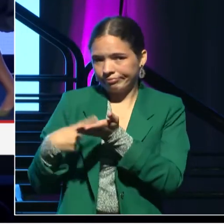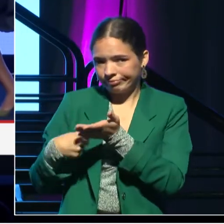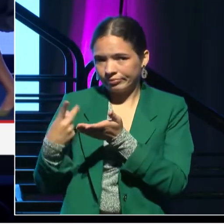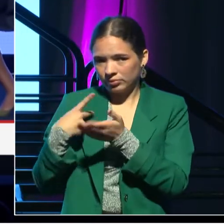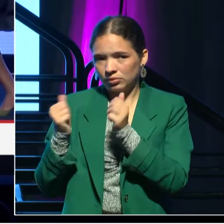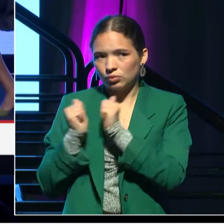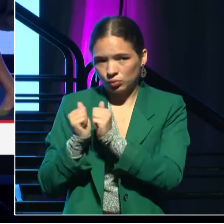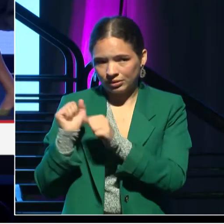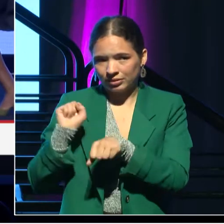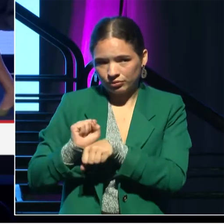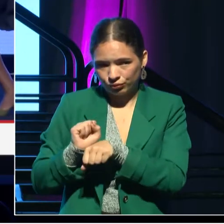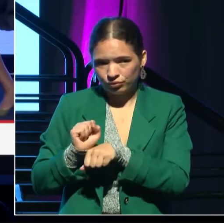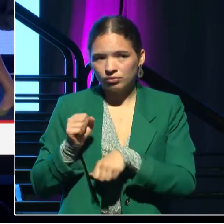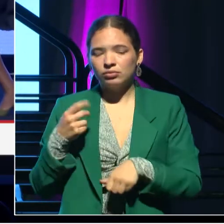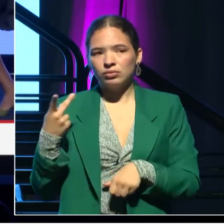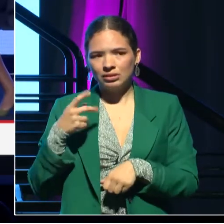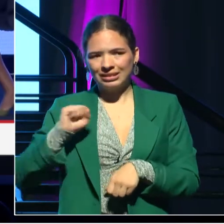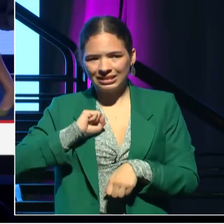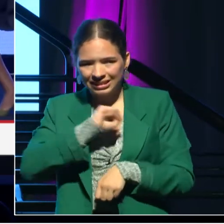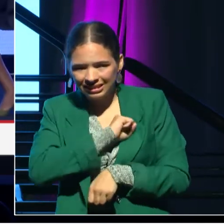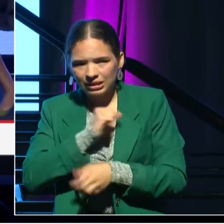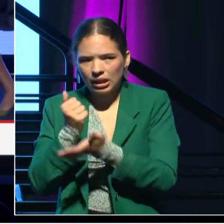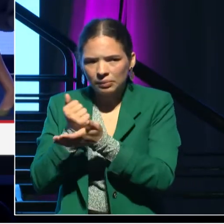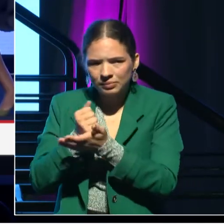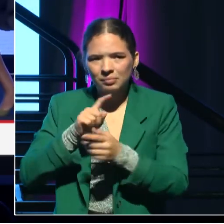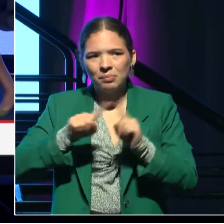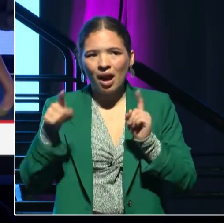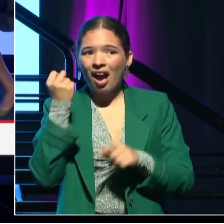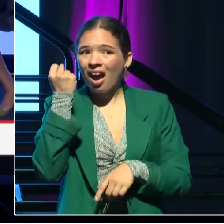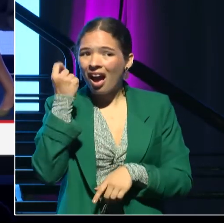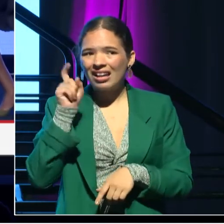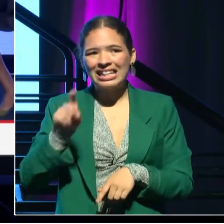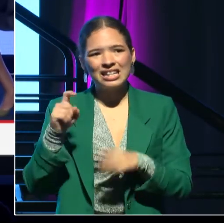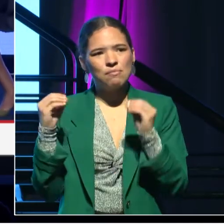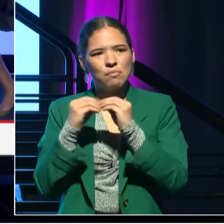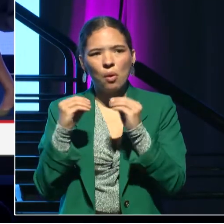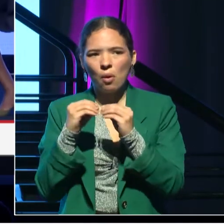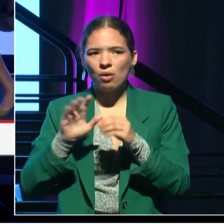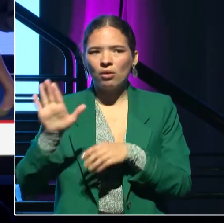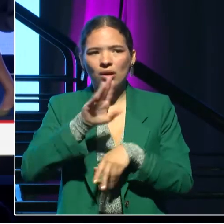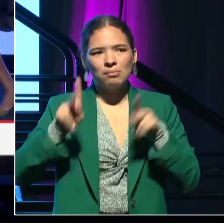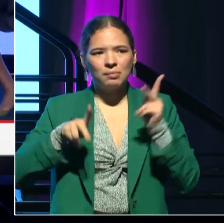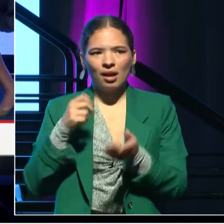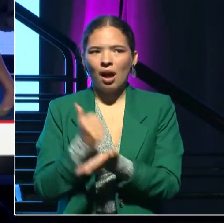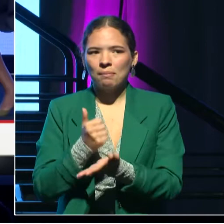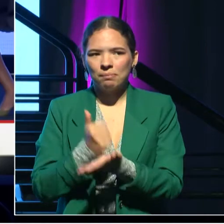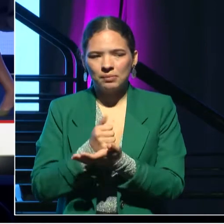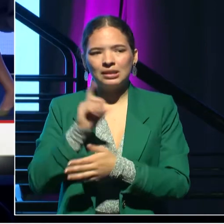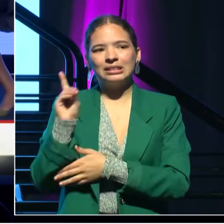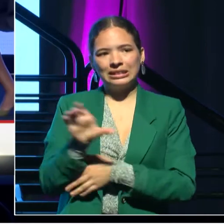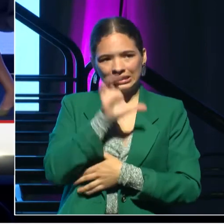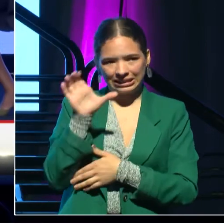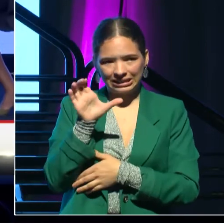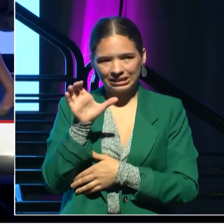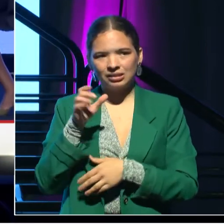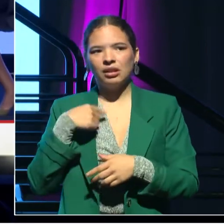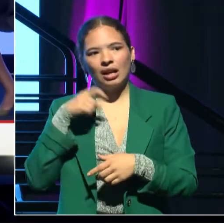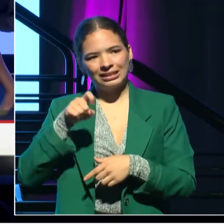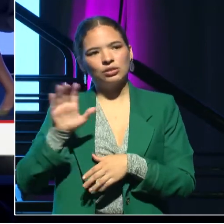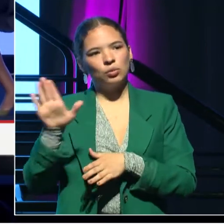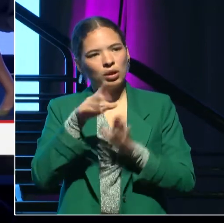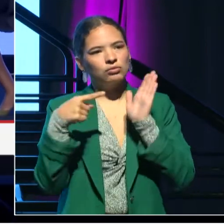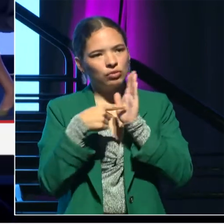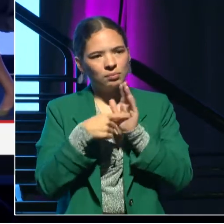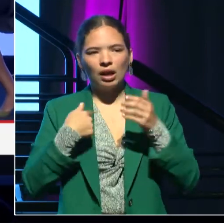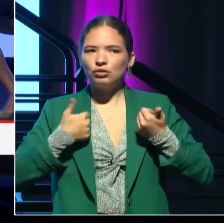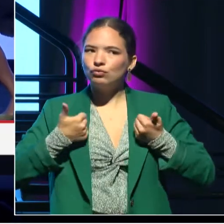but there's some bipartisan aspects of it over there. And so listen, I know the district, we're working on your representation. Okay, we have